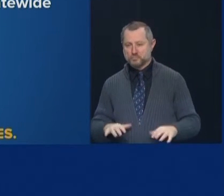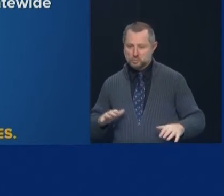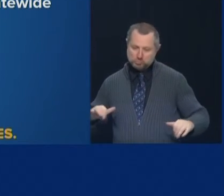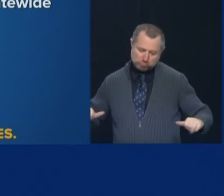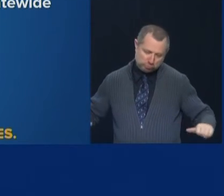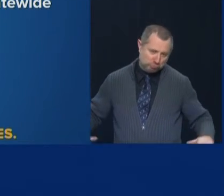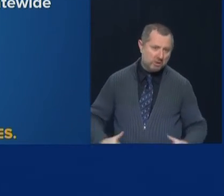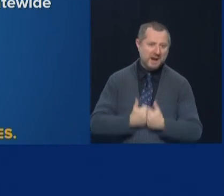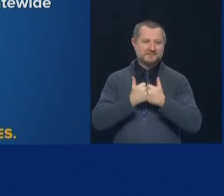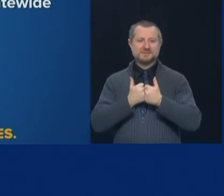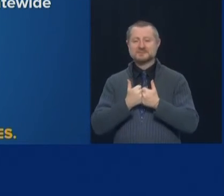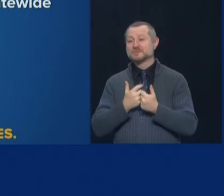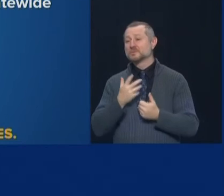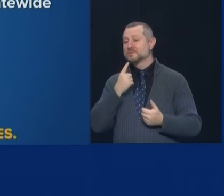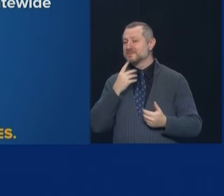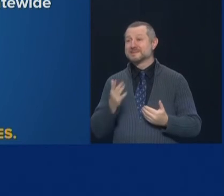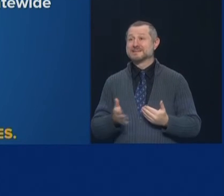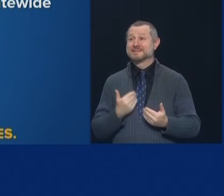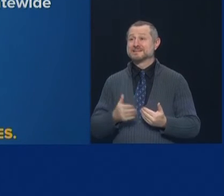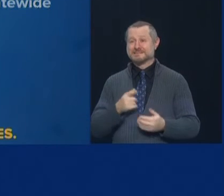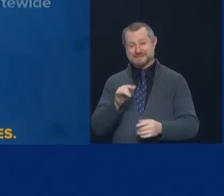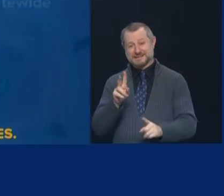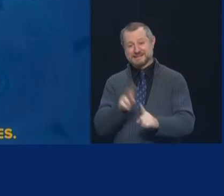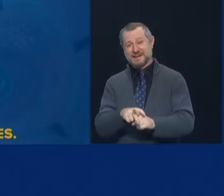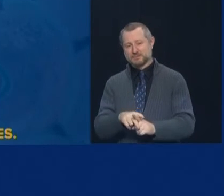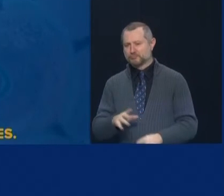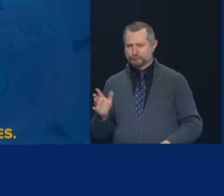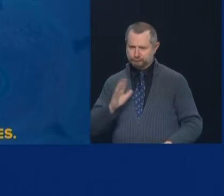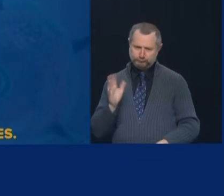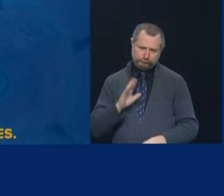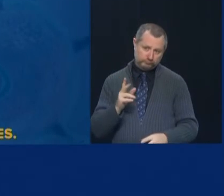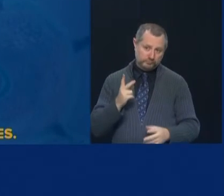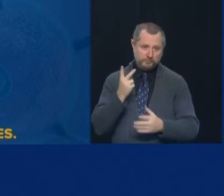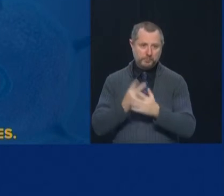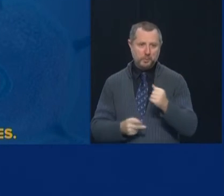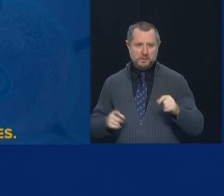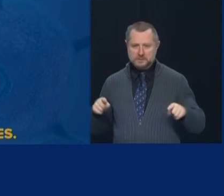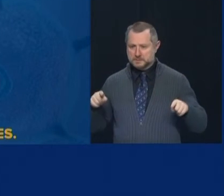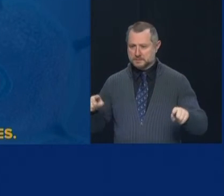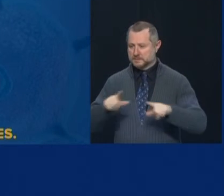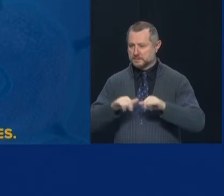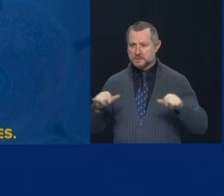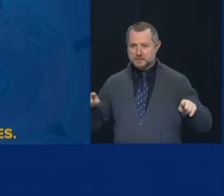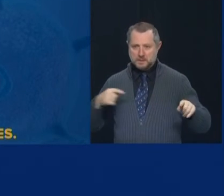period to undertake both of these at the same time.